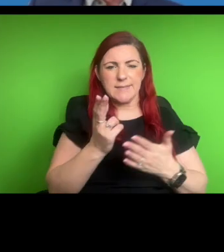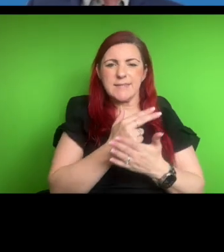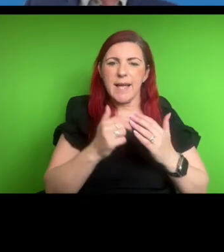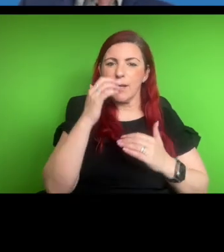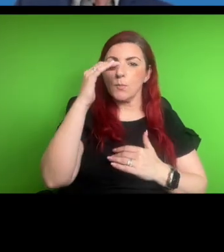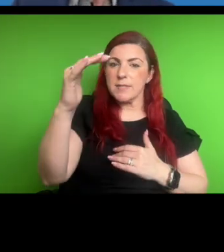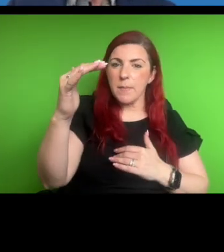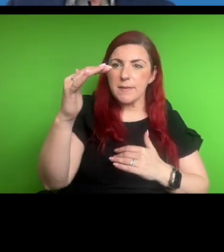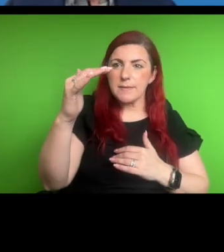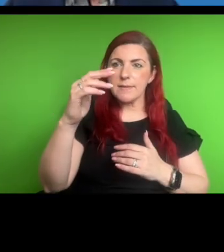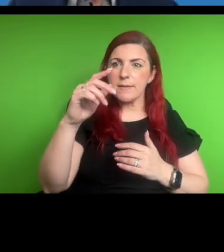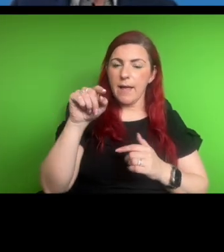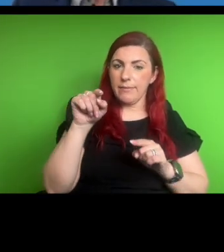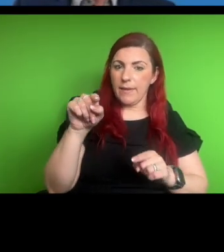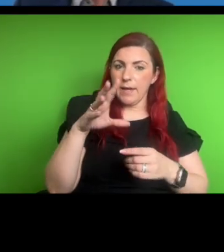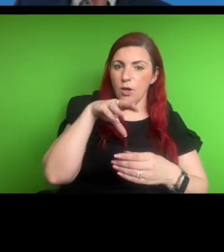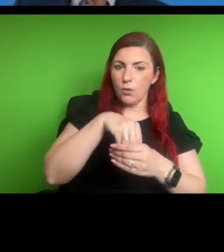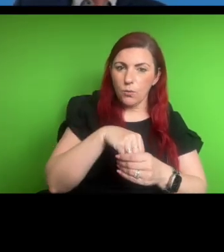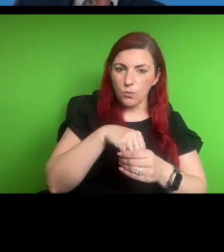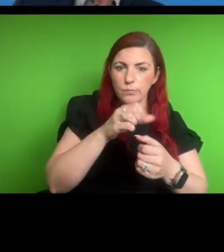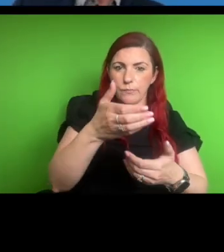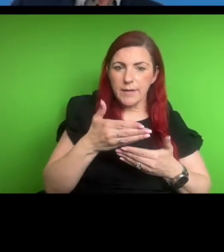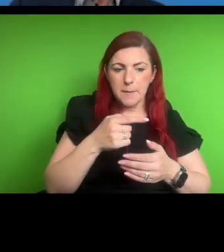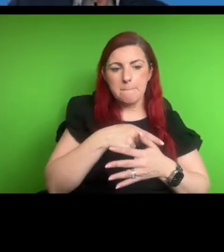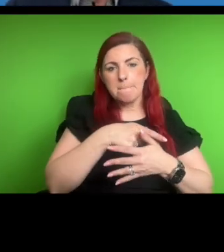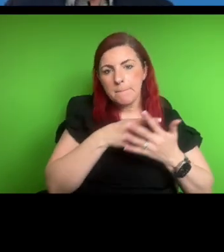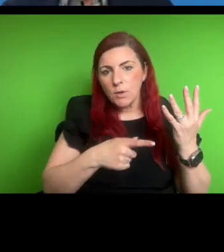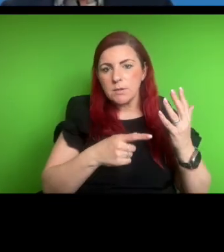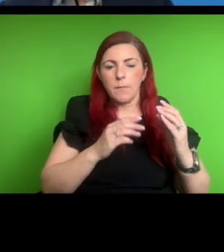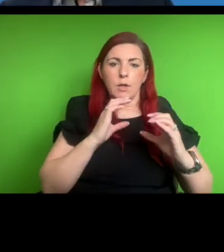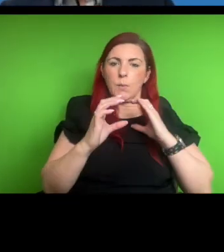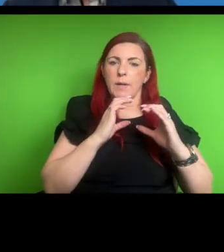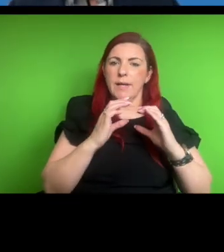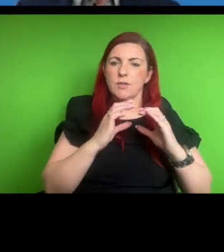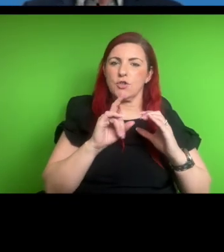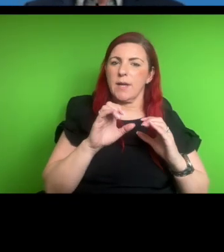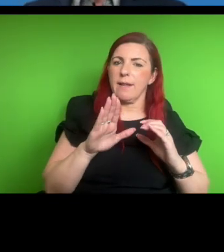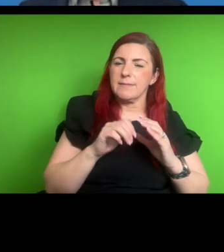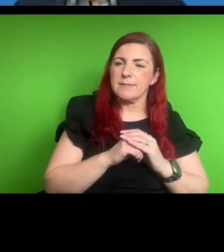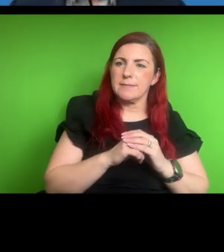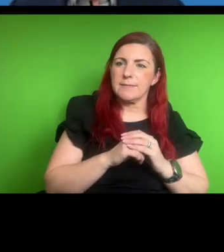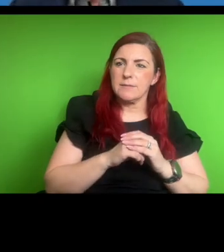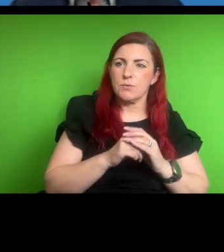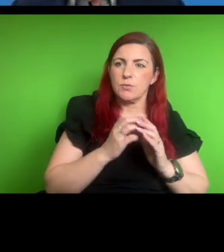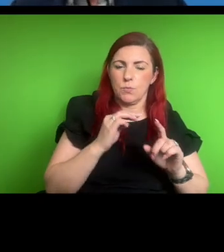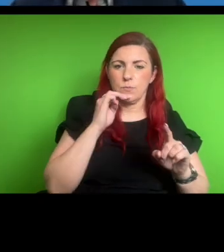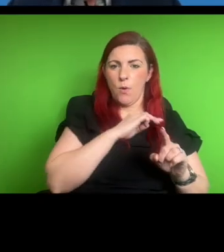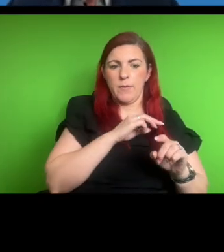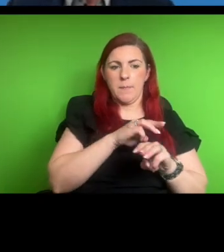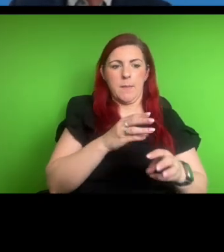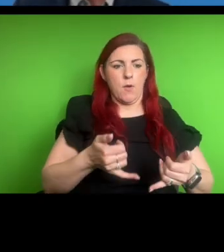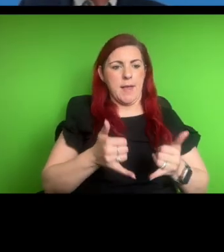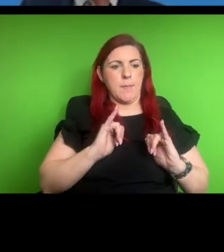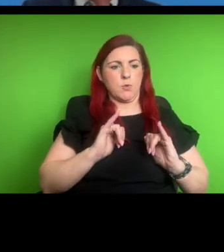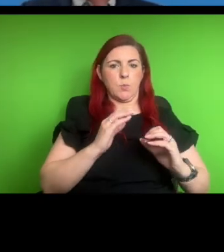providing multiple communicational channels. So it's important that people are able to communicate in more than one